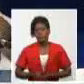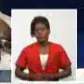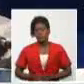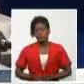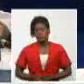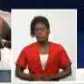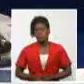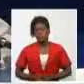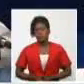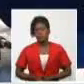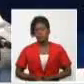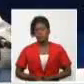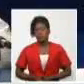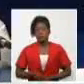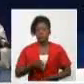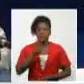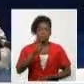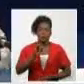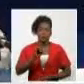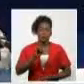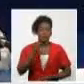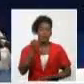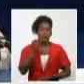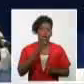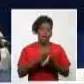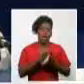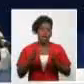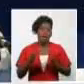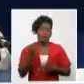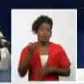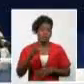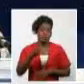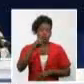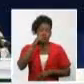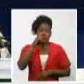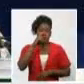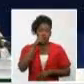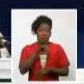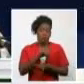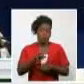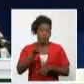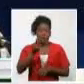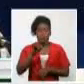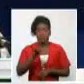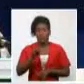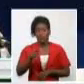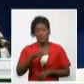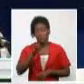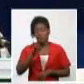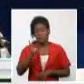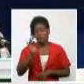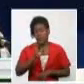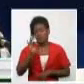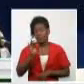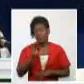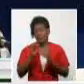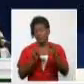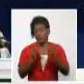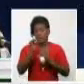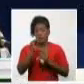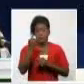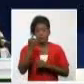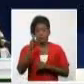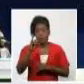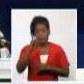Followed by the 40 to 60 years of age group with 26.9%, and over 60 years